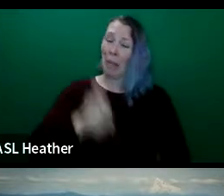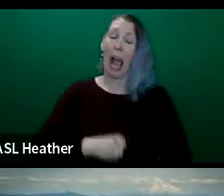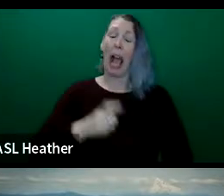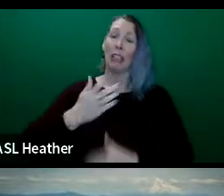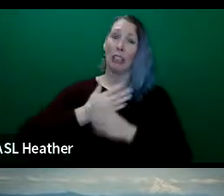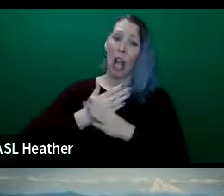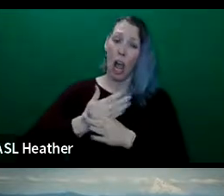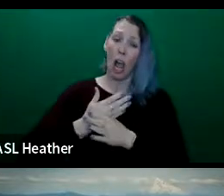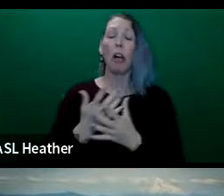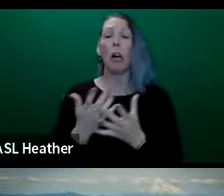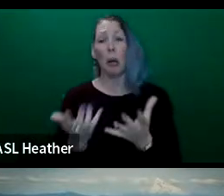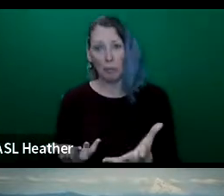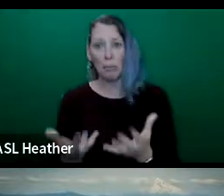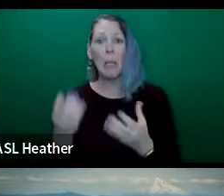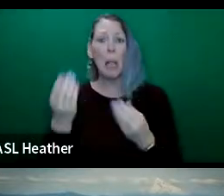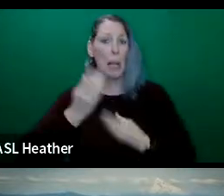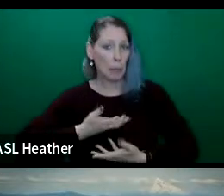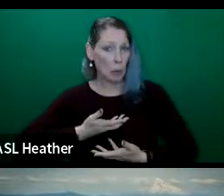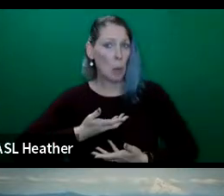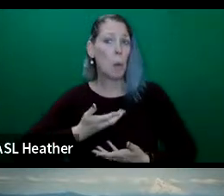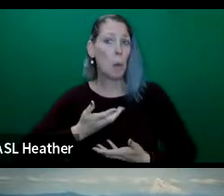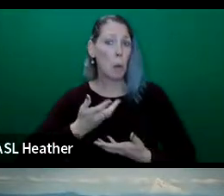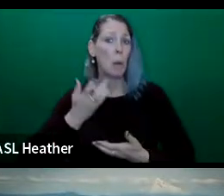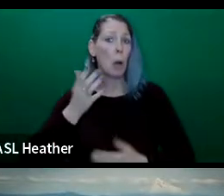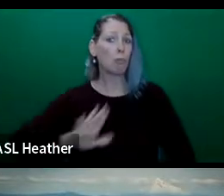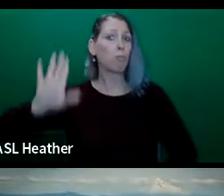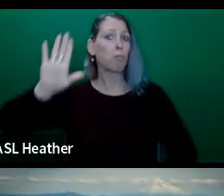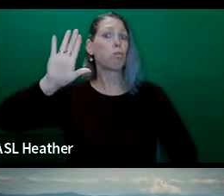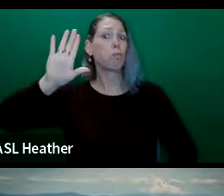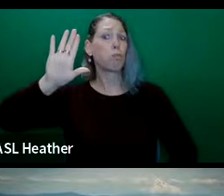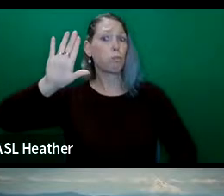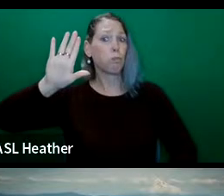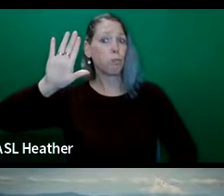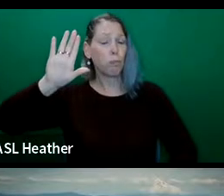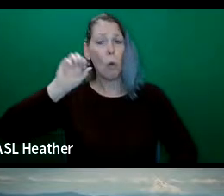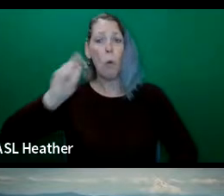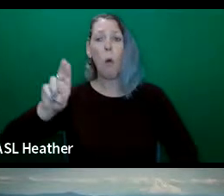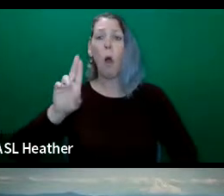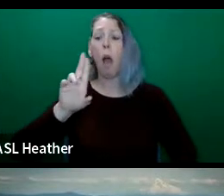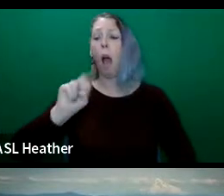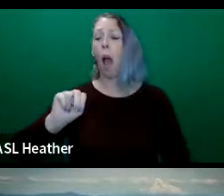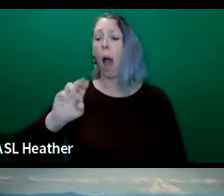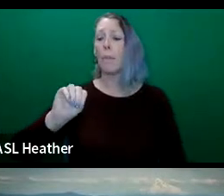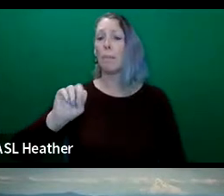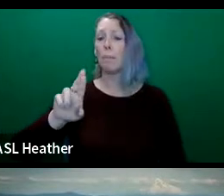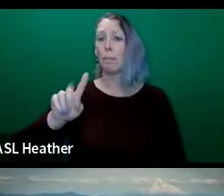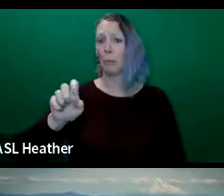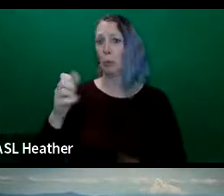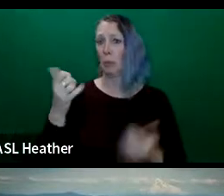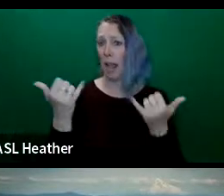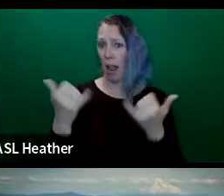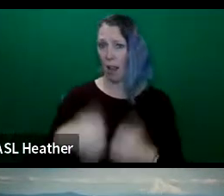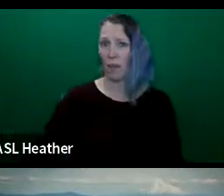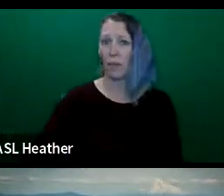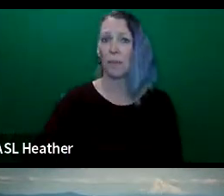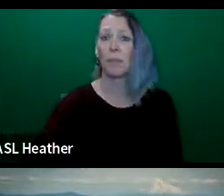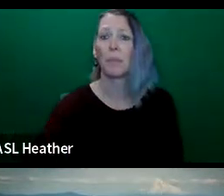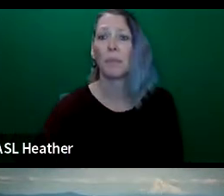share, please let me know that by raising your hand or unmuting yourself.